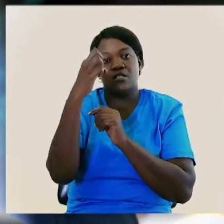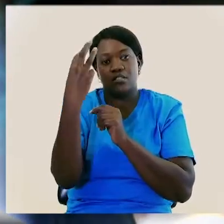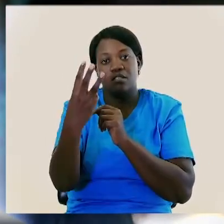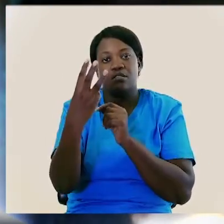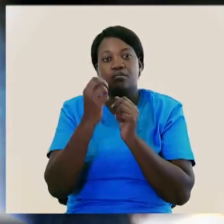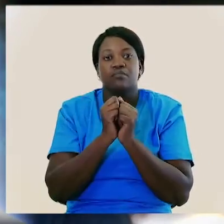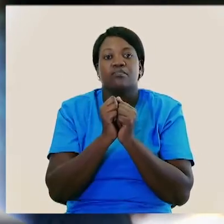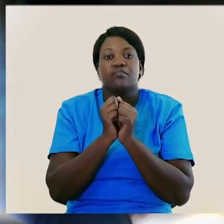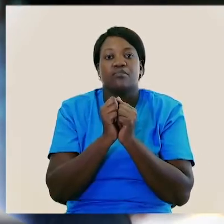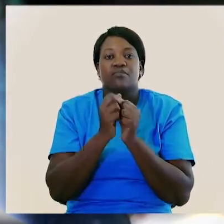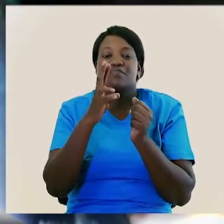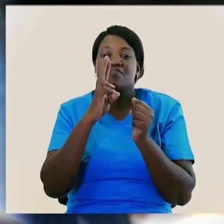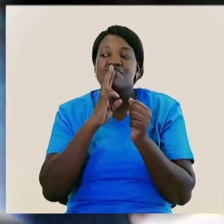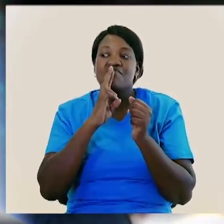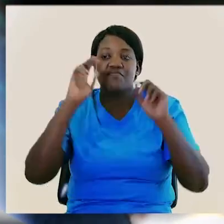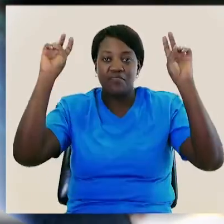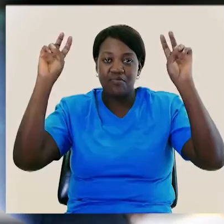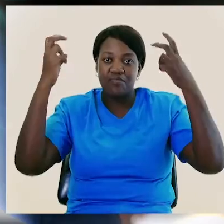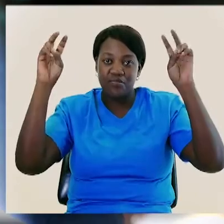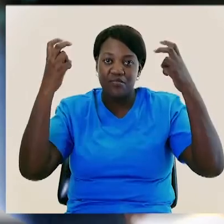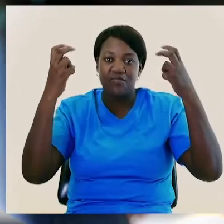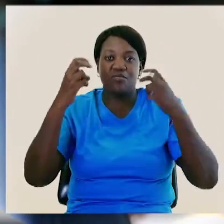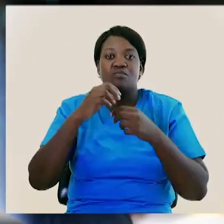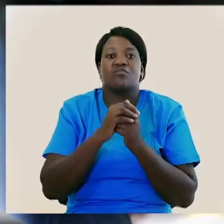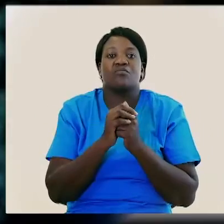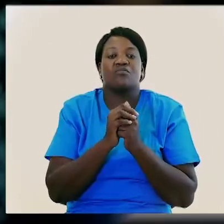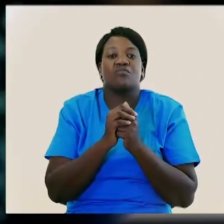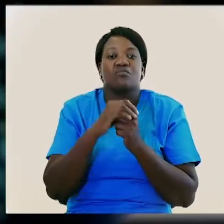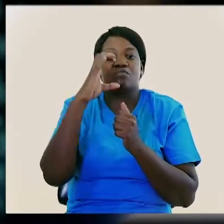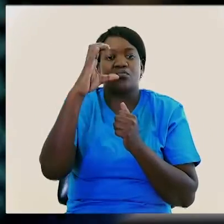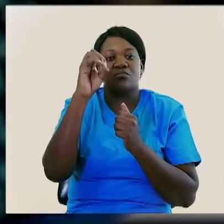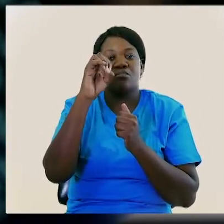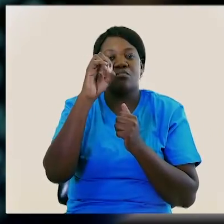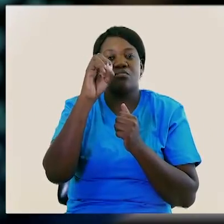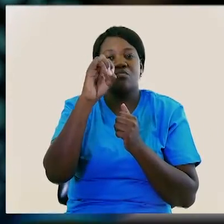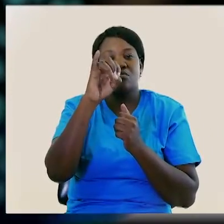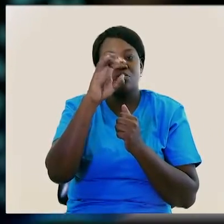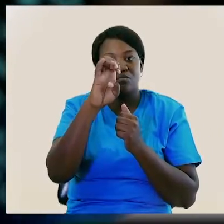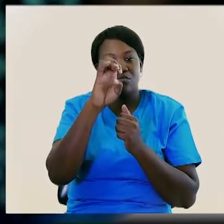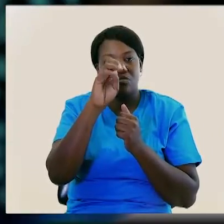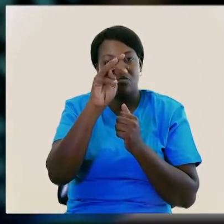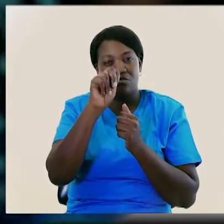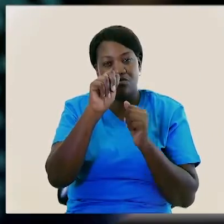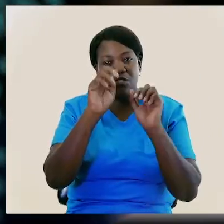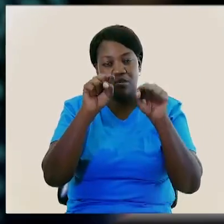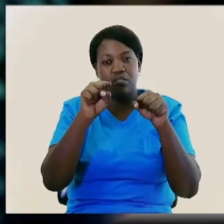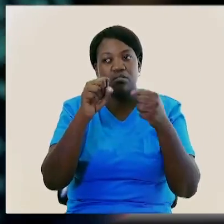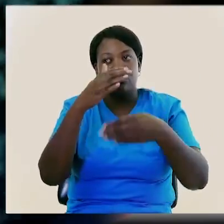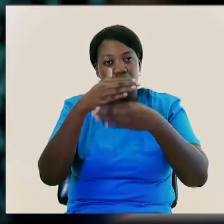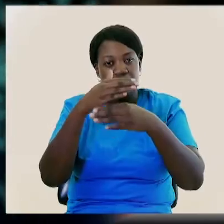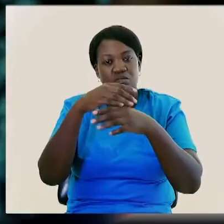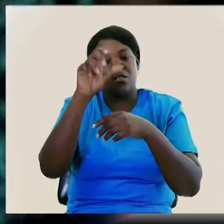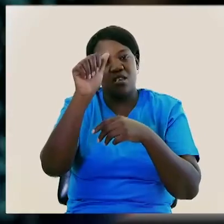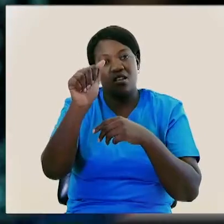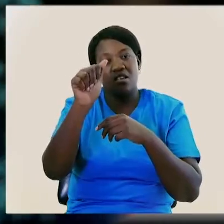5003 and mention the keyword for the lesson, which is coincidence. Then, leave a space and type A, B